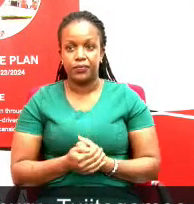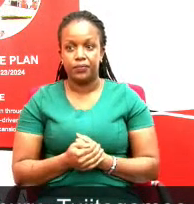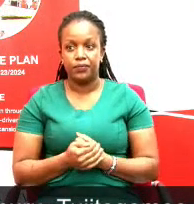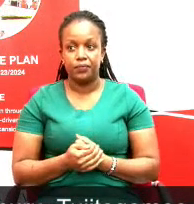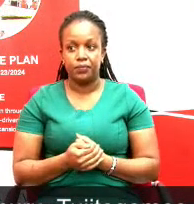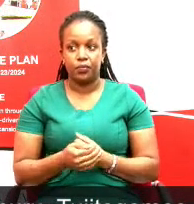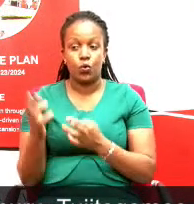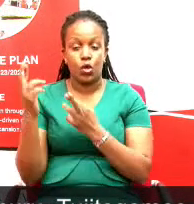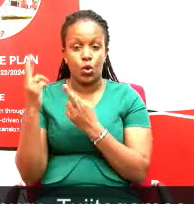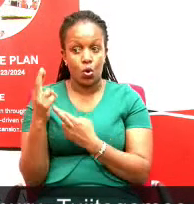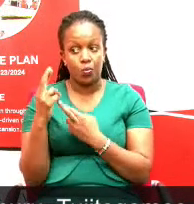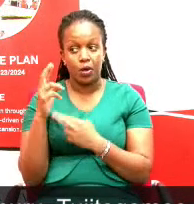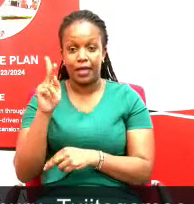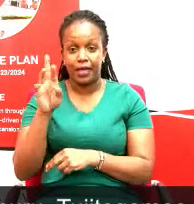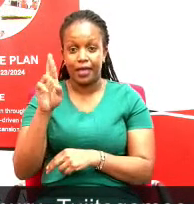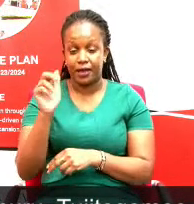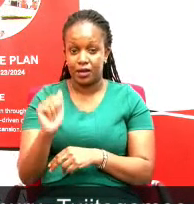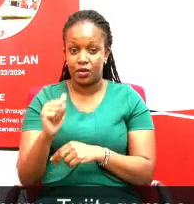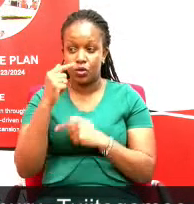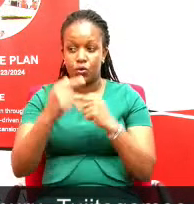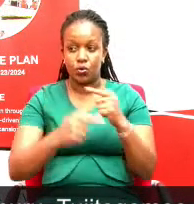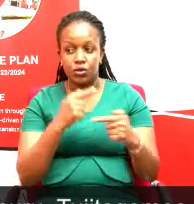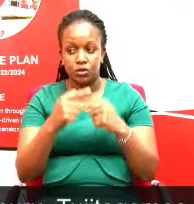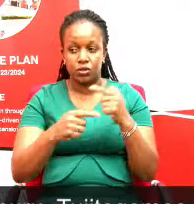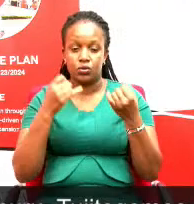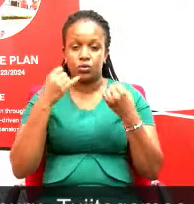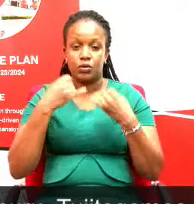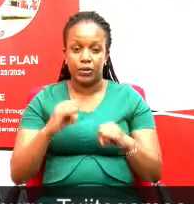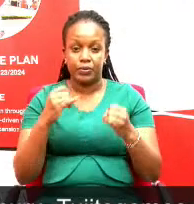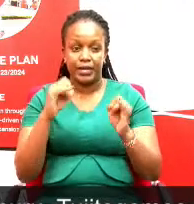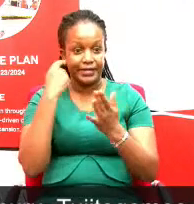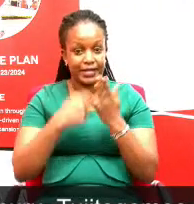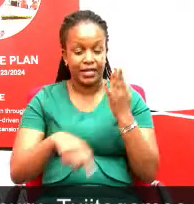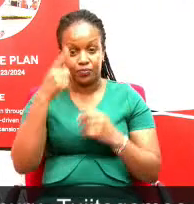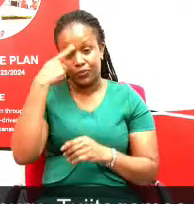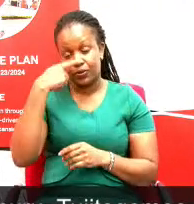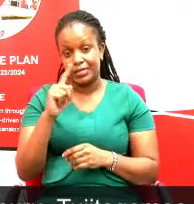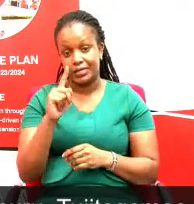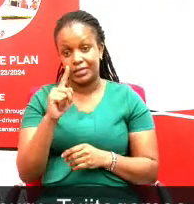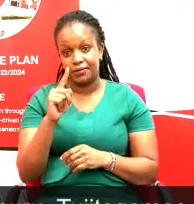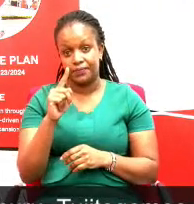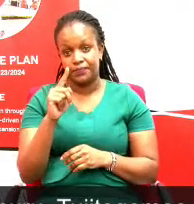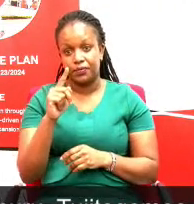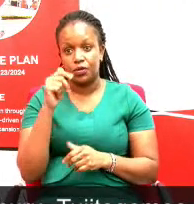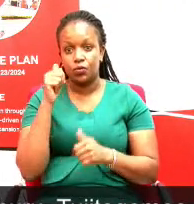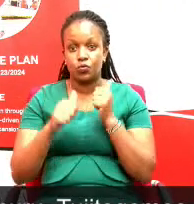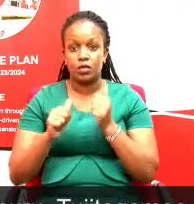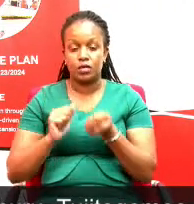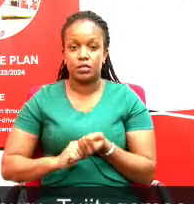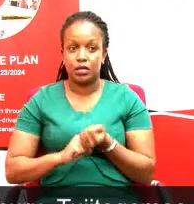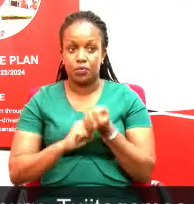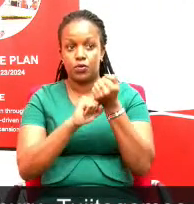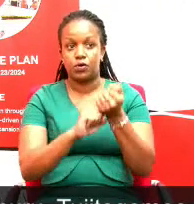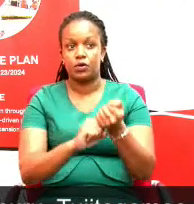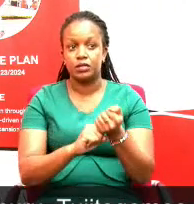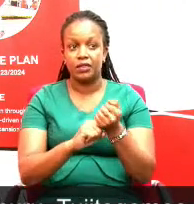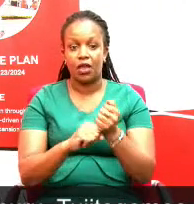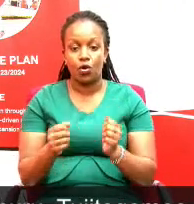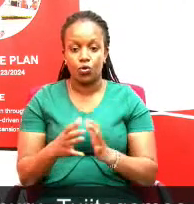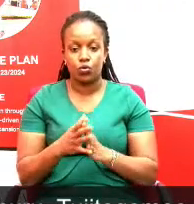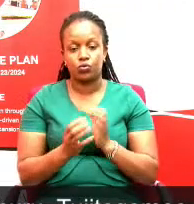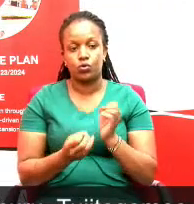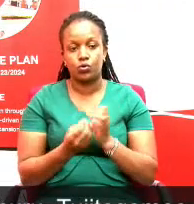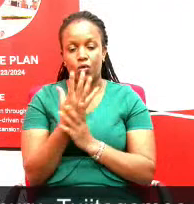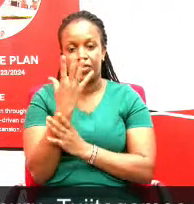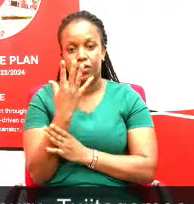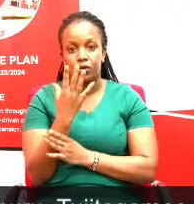we hope KRA will continue to implement tax policies alongside Treasury that support revenue growth. We